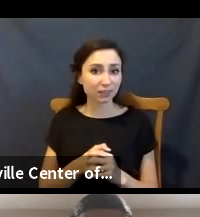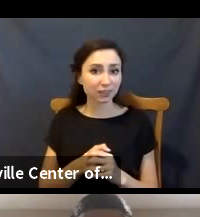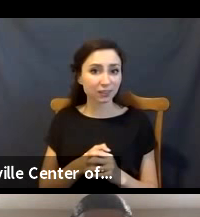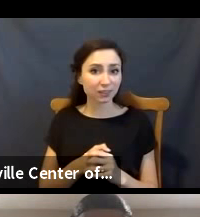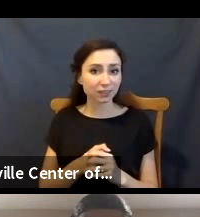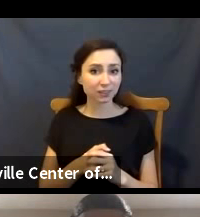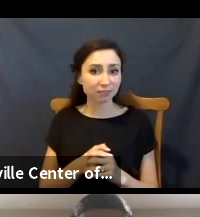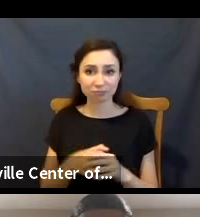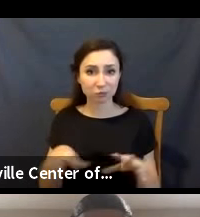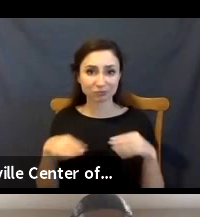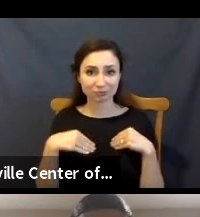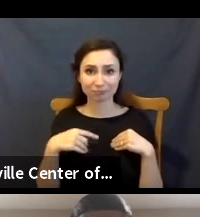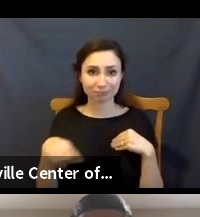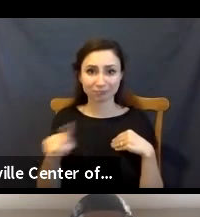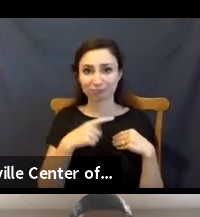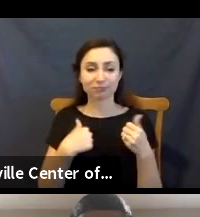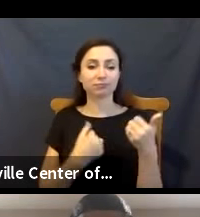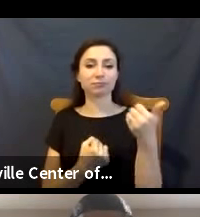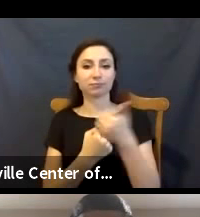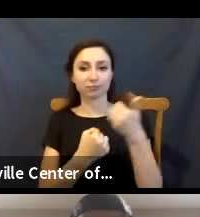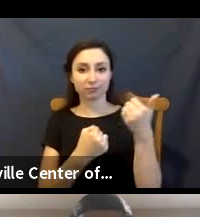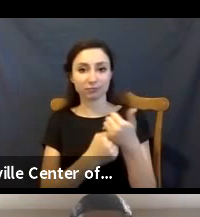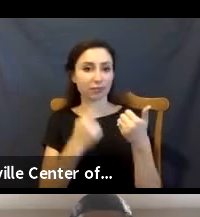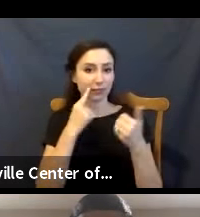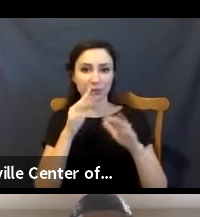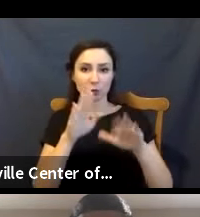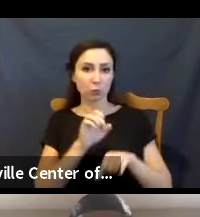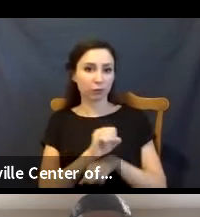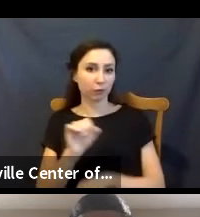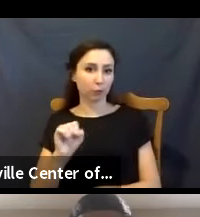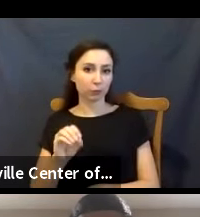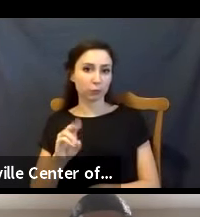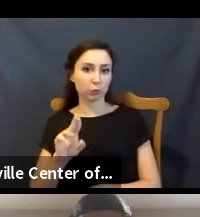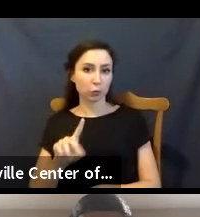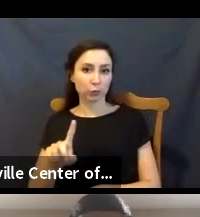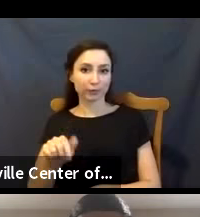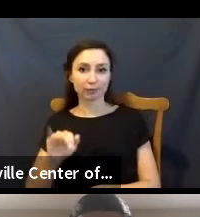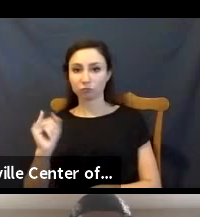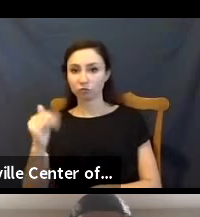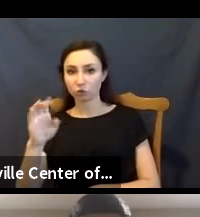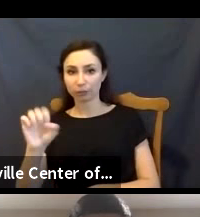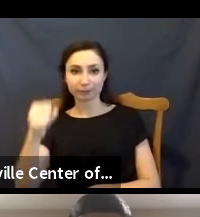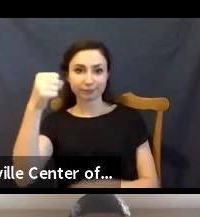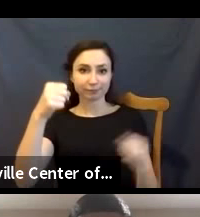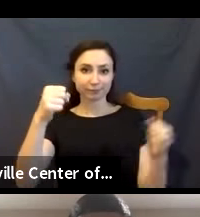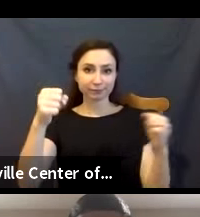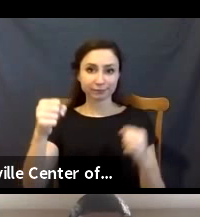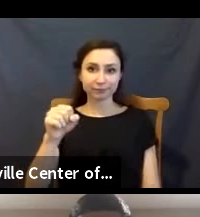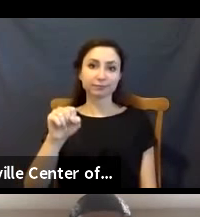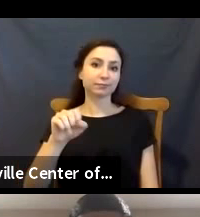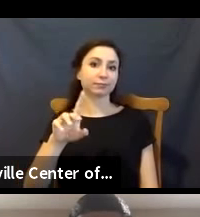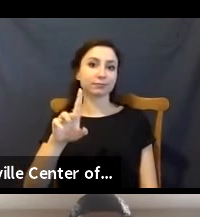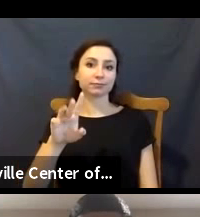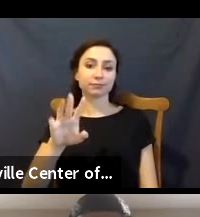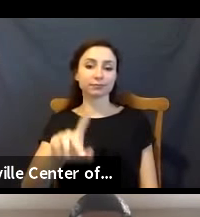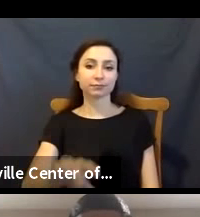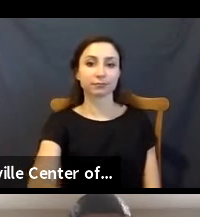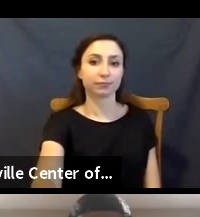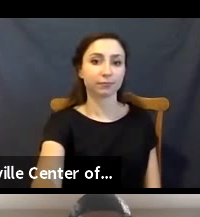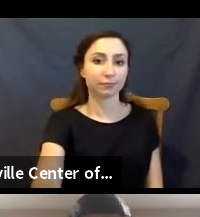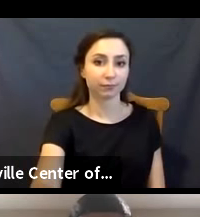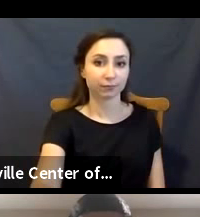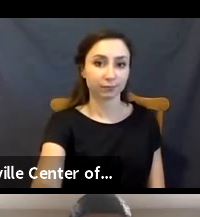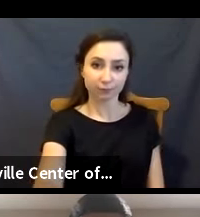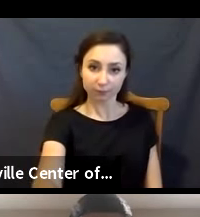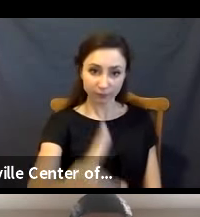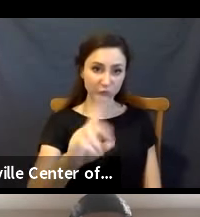Is everybody okay with that? Yeah. I support him. I think he'll do a great job. Yes, thank you. I support him. He'll do a wonderful job.